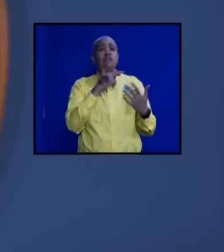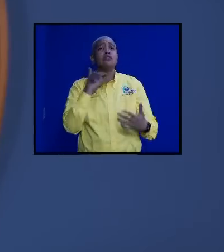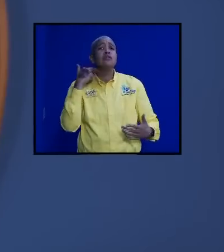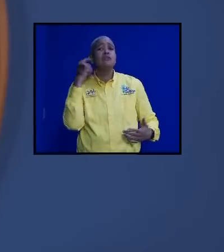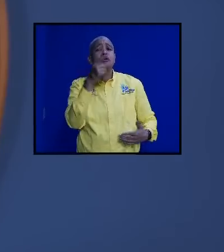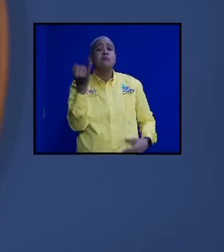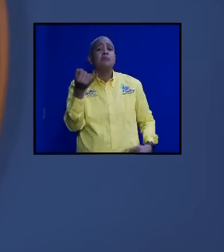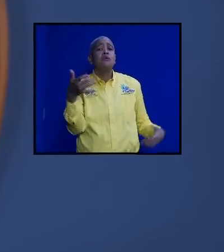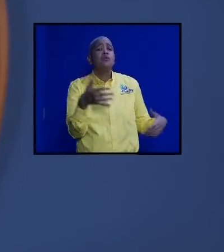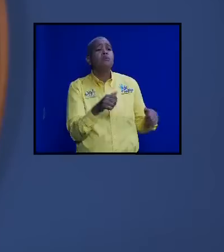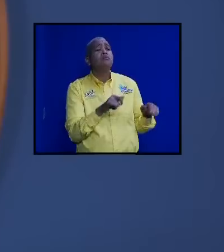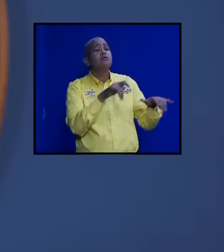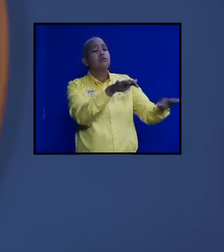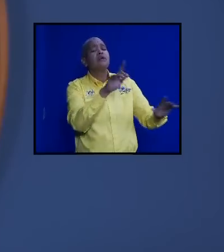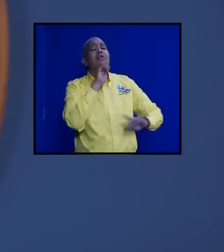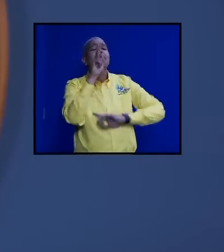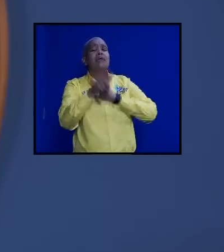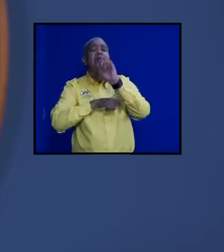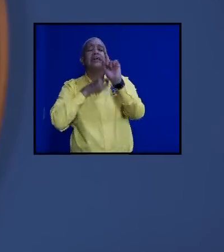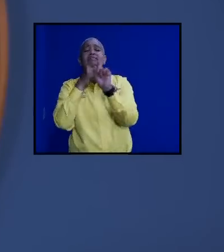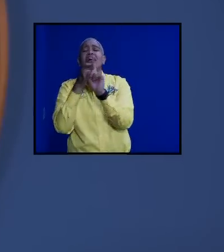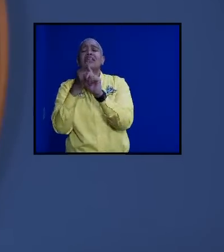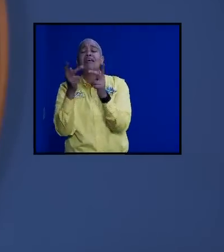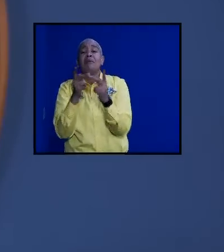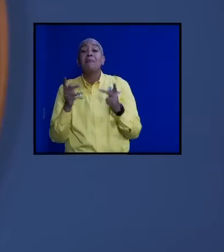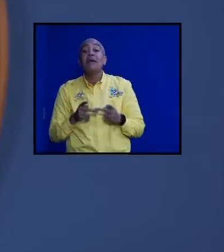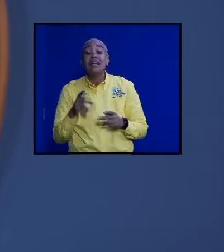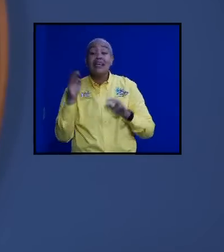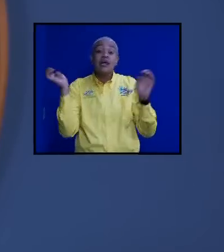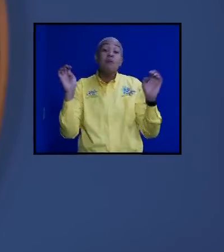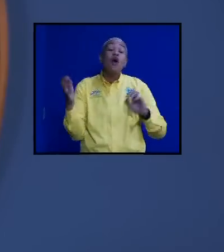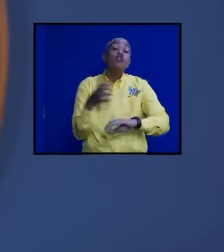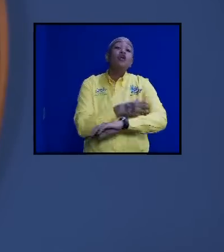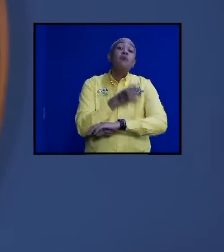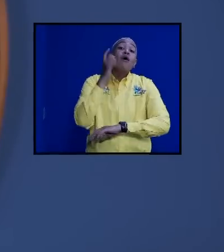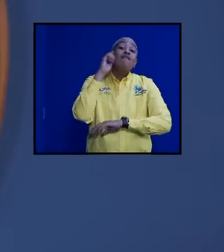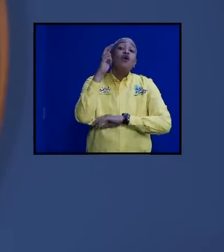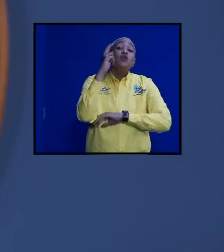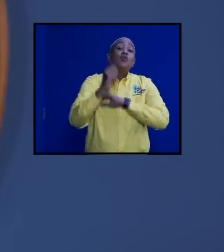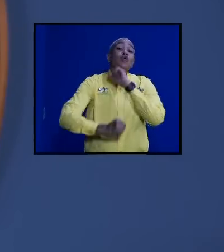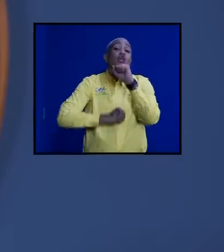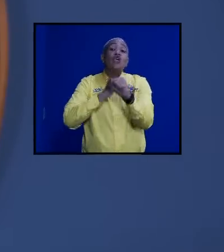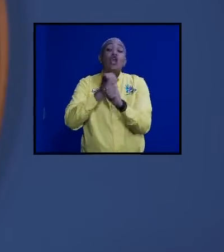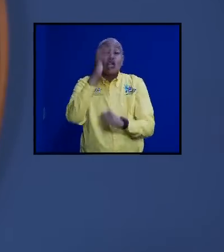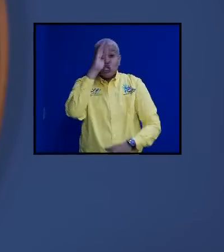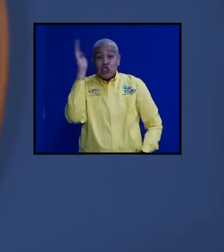terrorism, they kept in place emergency powers for 2 years